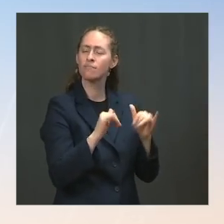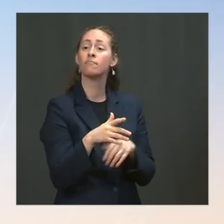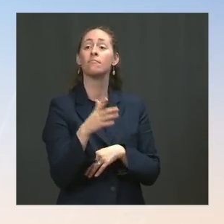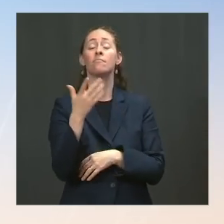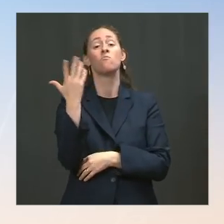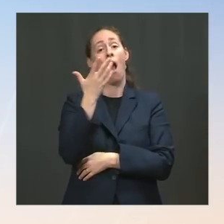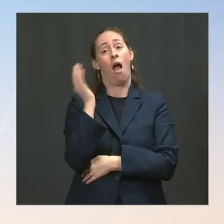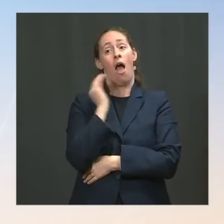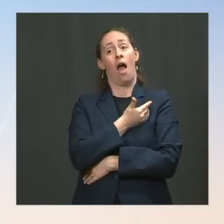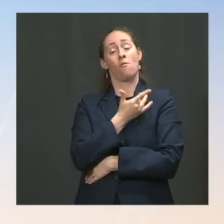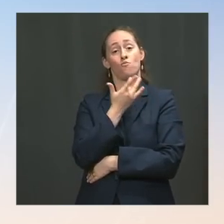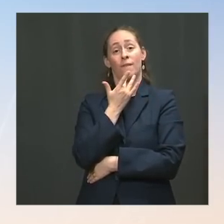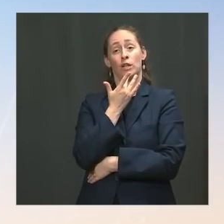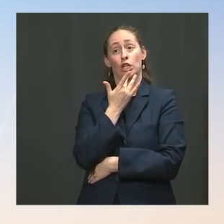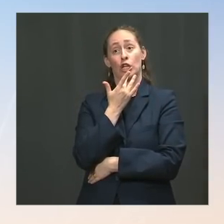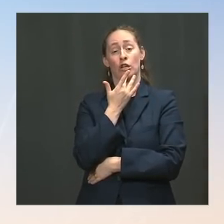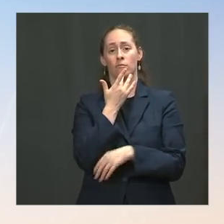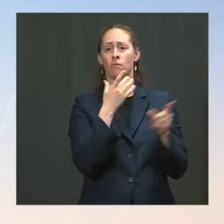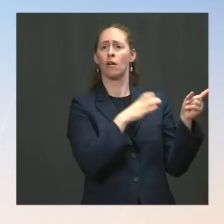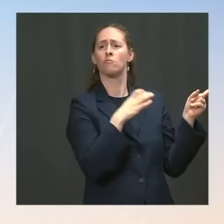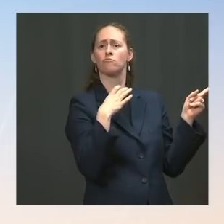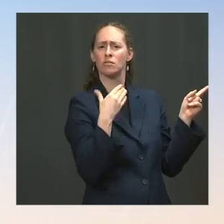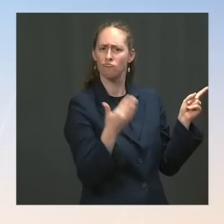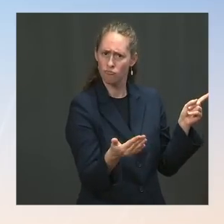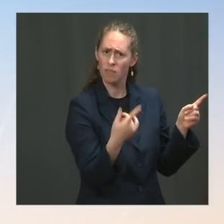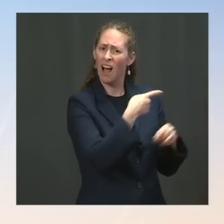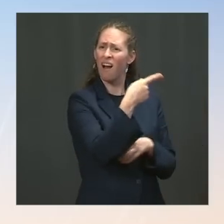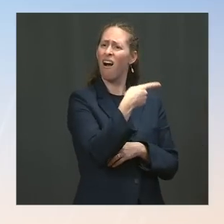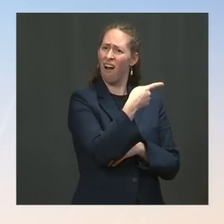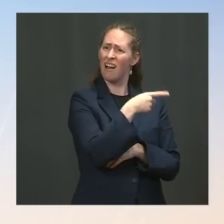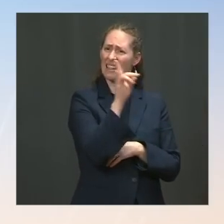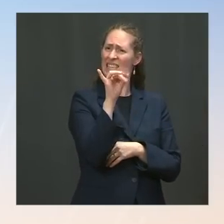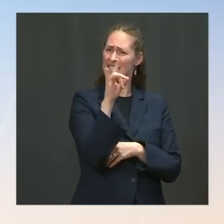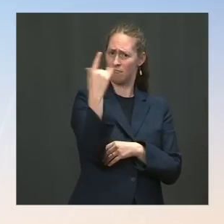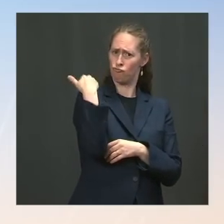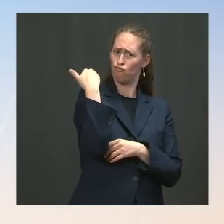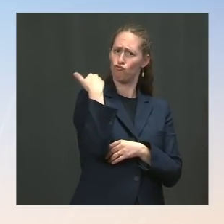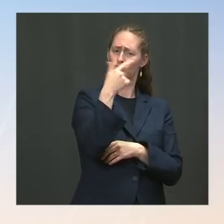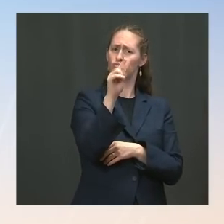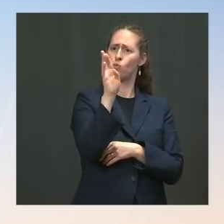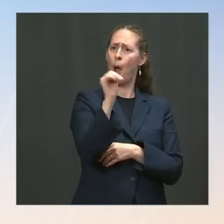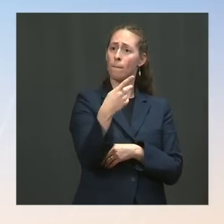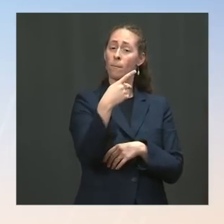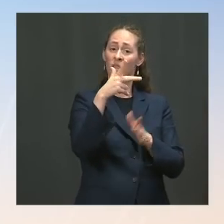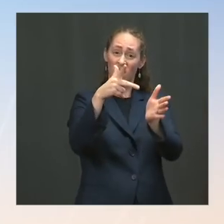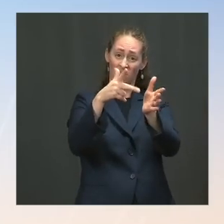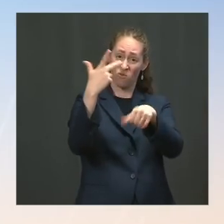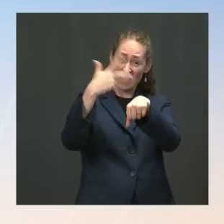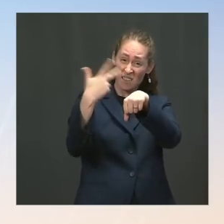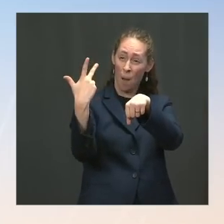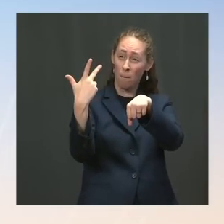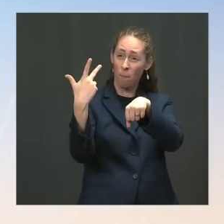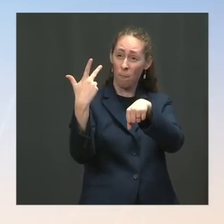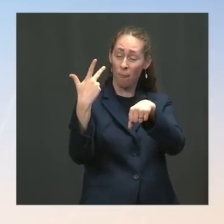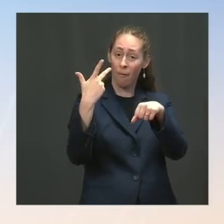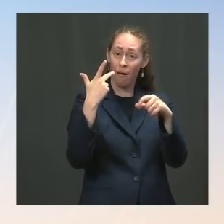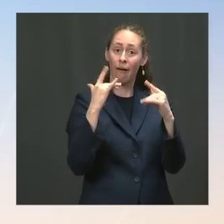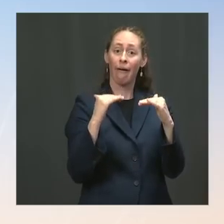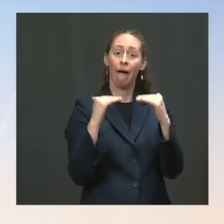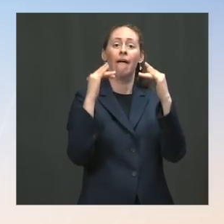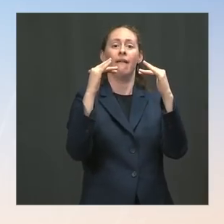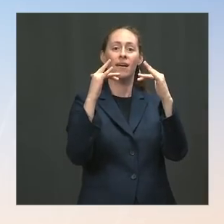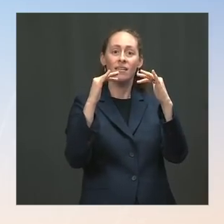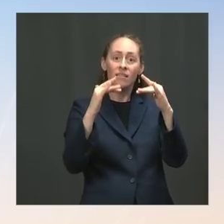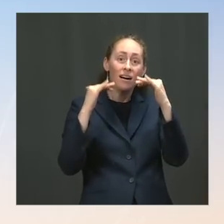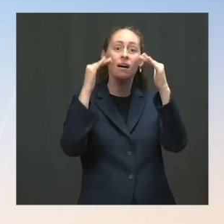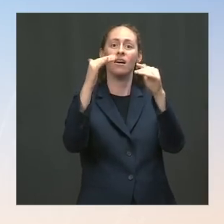forward, as they have three times during the last administration, to raise the debt ceiling, which is the responsible step to take. Go ahead, Francesca.